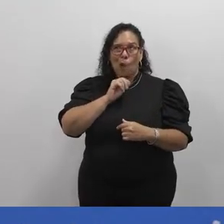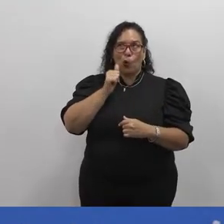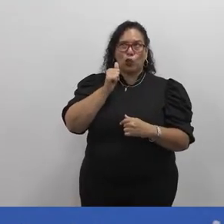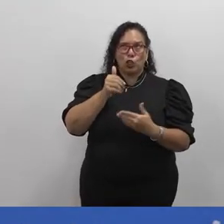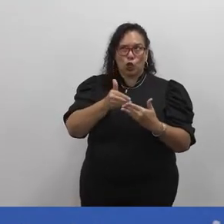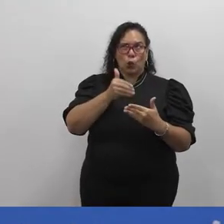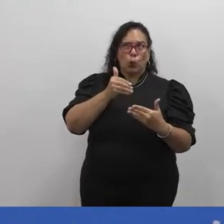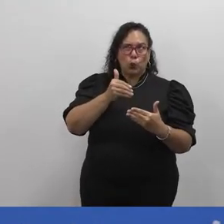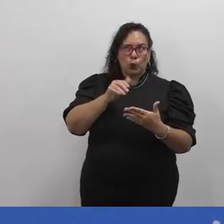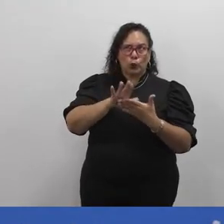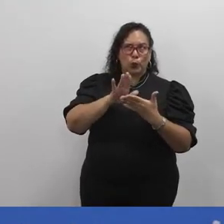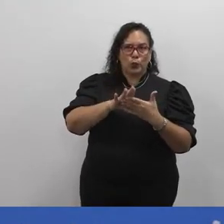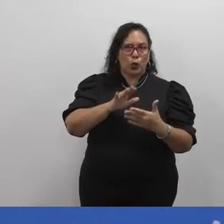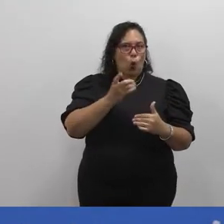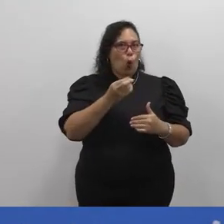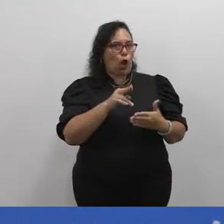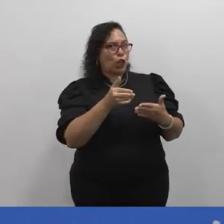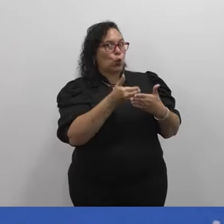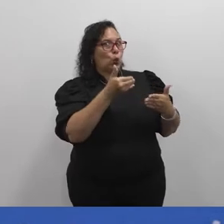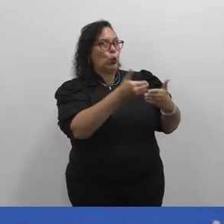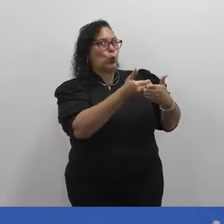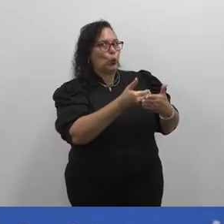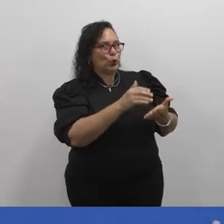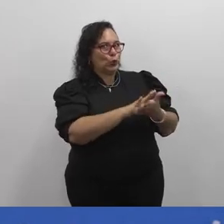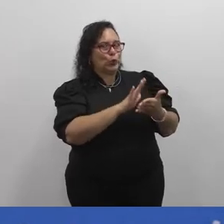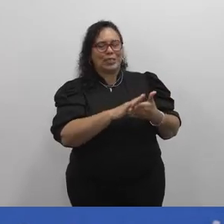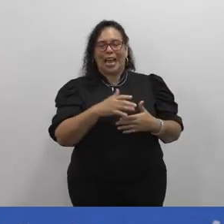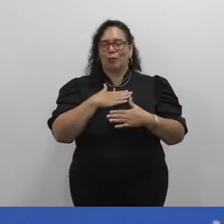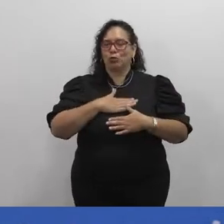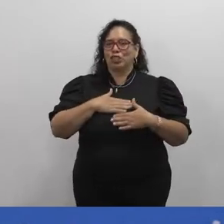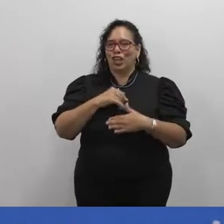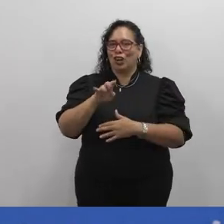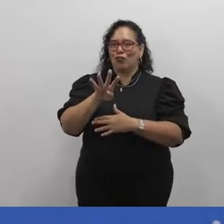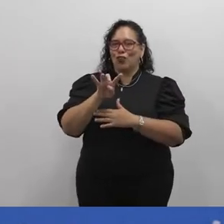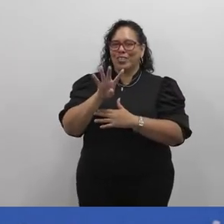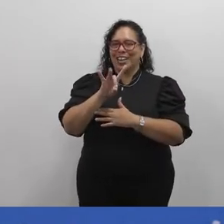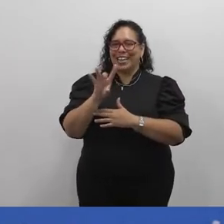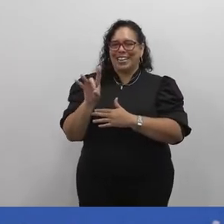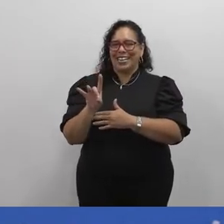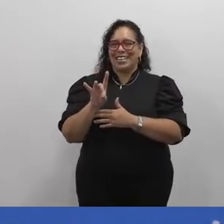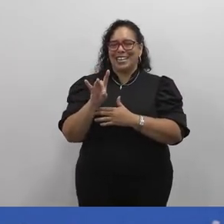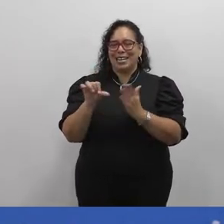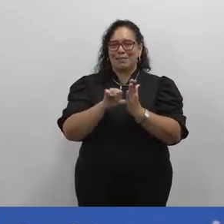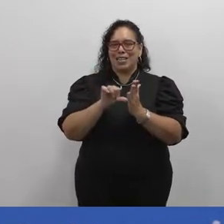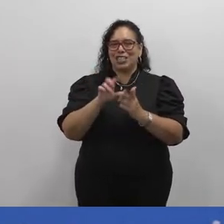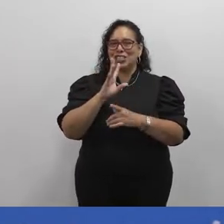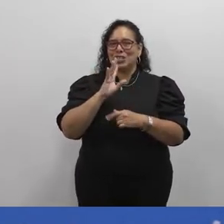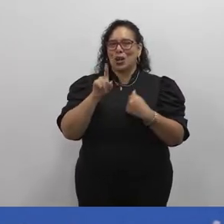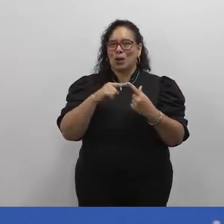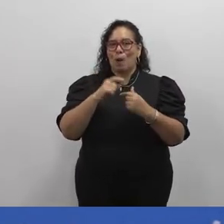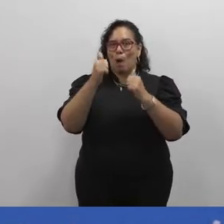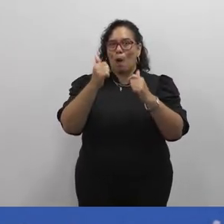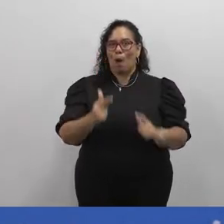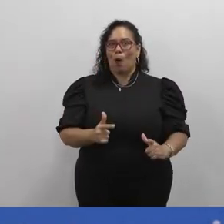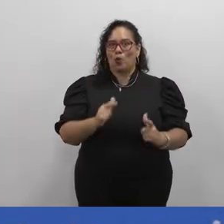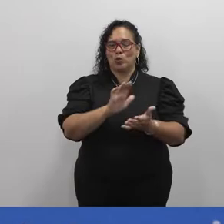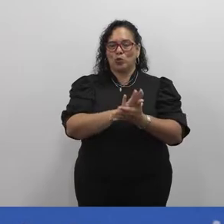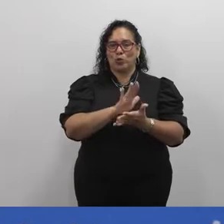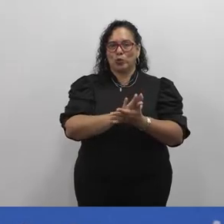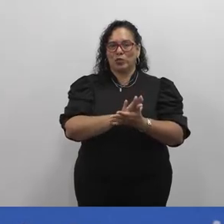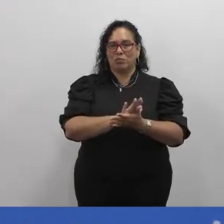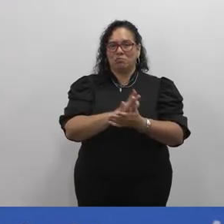schools. And I appreciate those 488 pages that talk about every school site. And while they're doing phenomenal